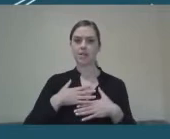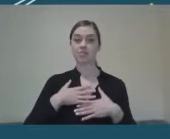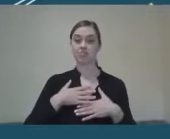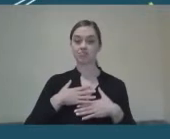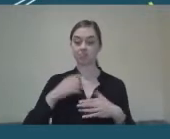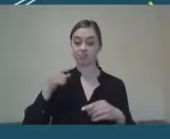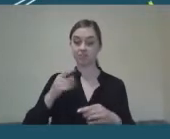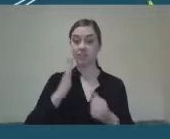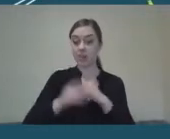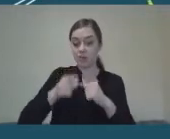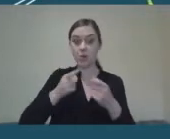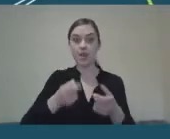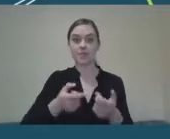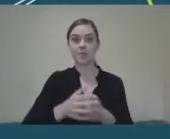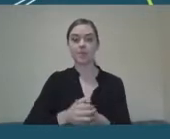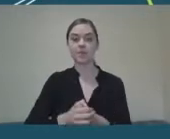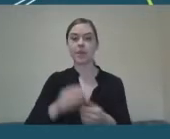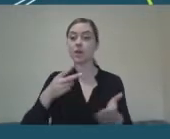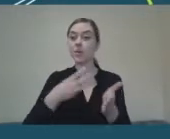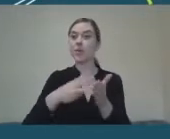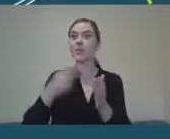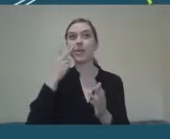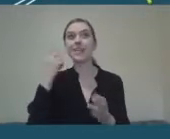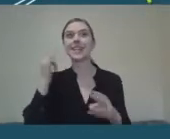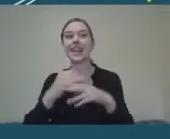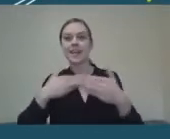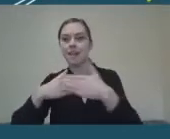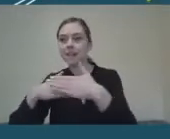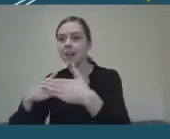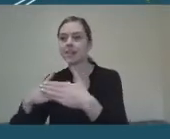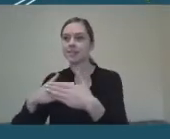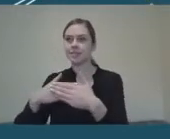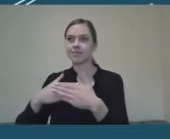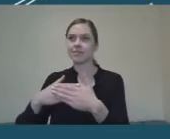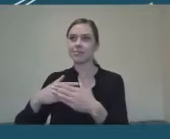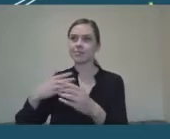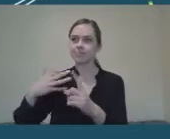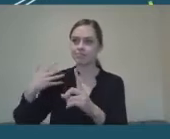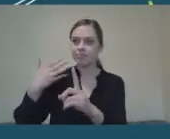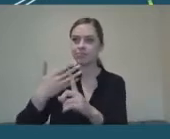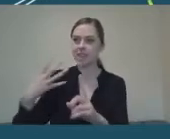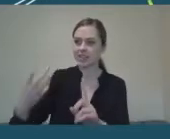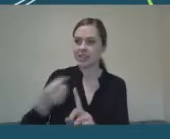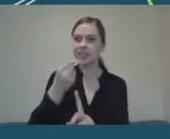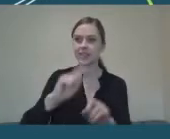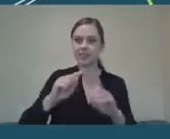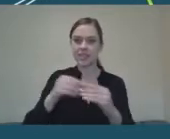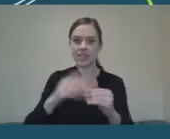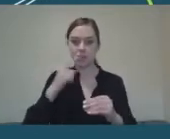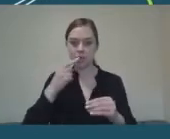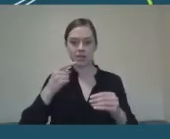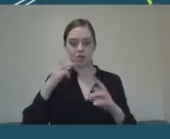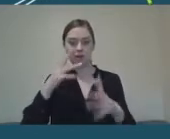was reflecting in lockdown about how far I've come, I did realize that I'm in such a